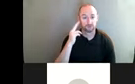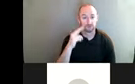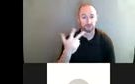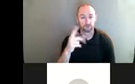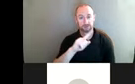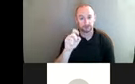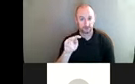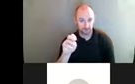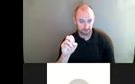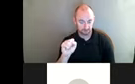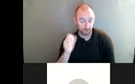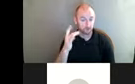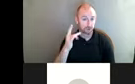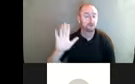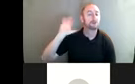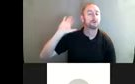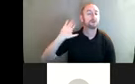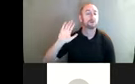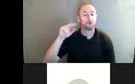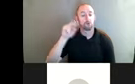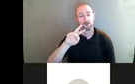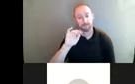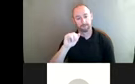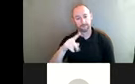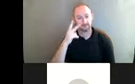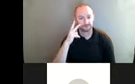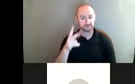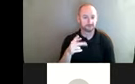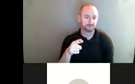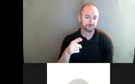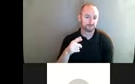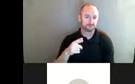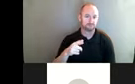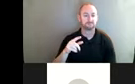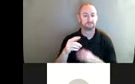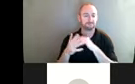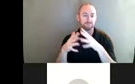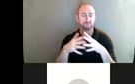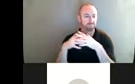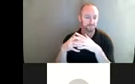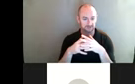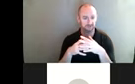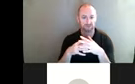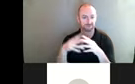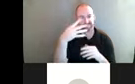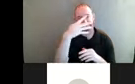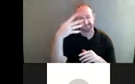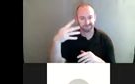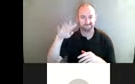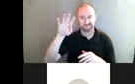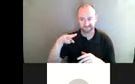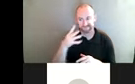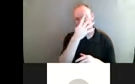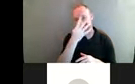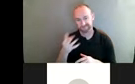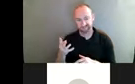zones is originally, if you look at the map, you see how the country is sliced and diced into various zones.